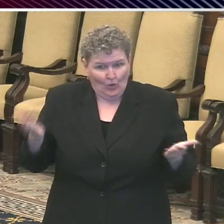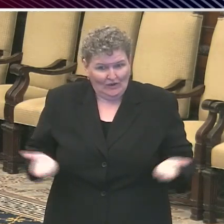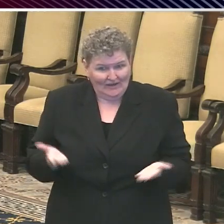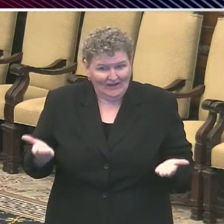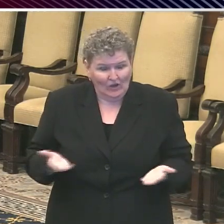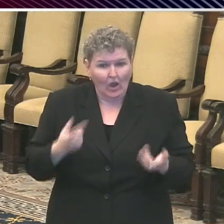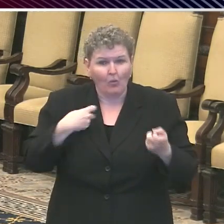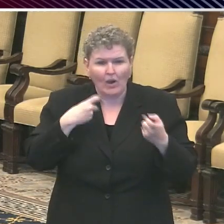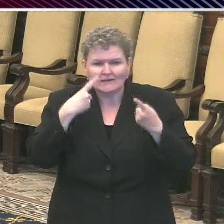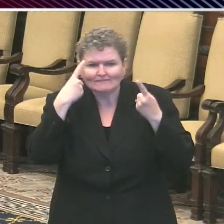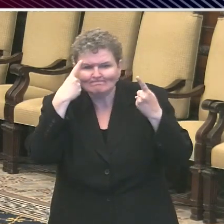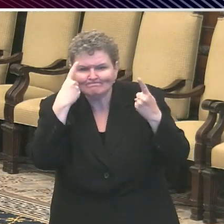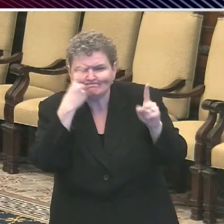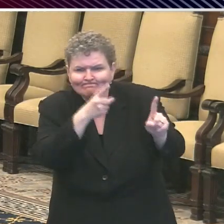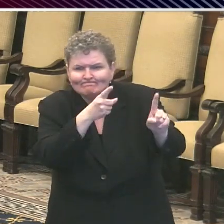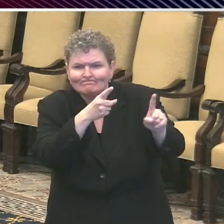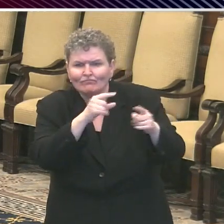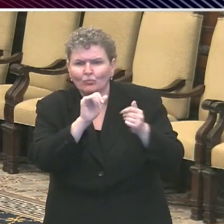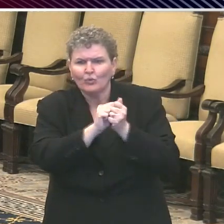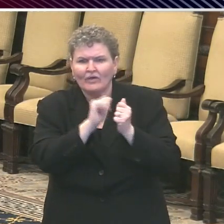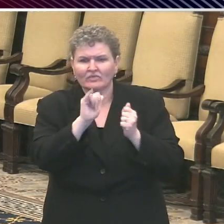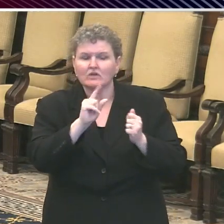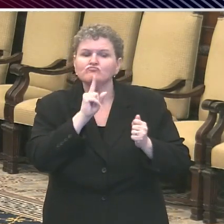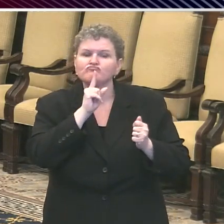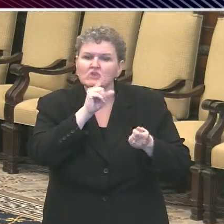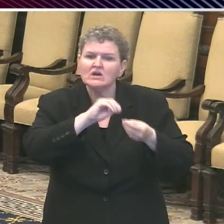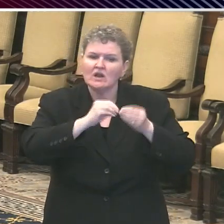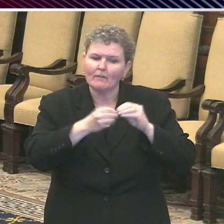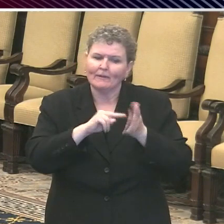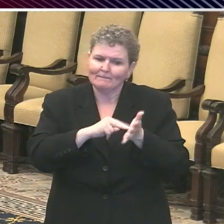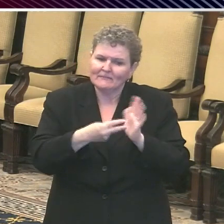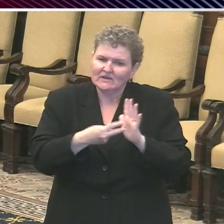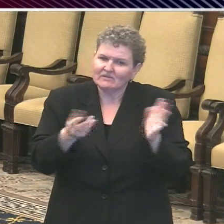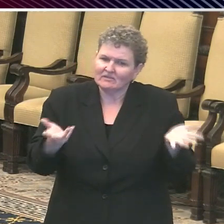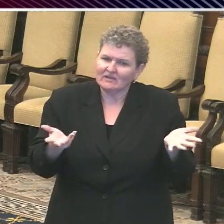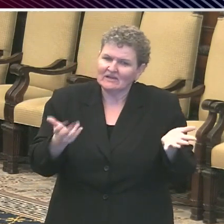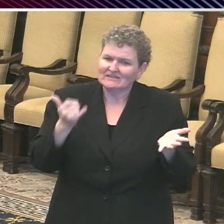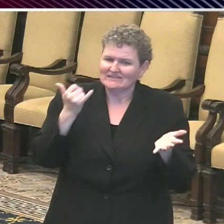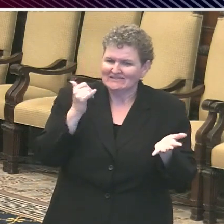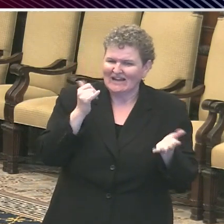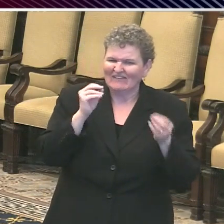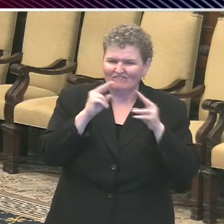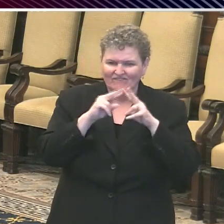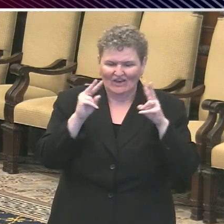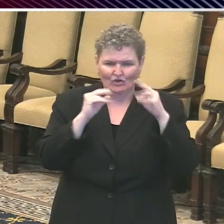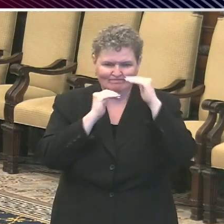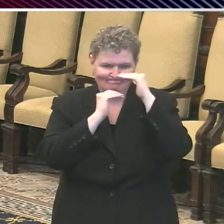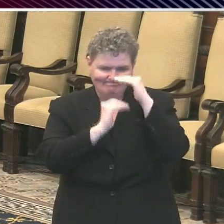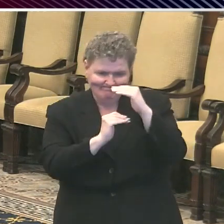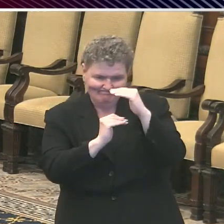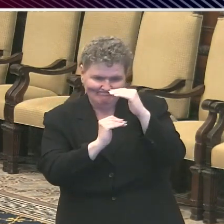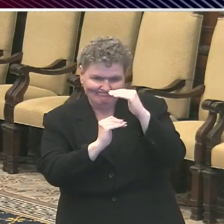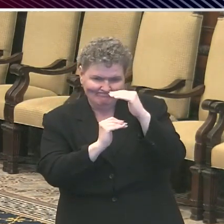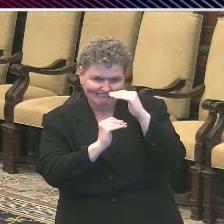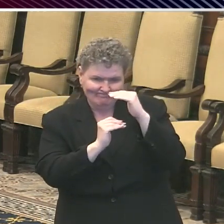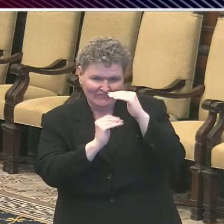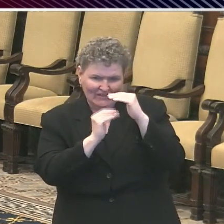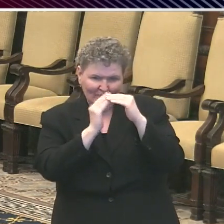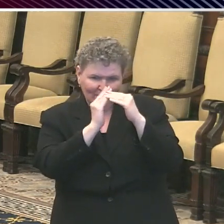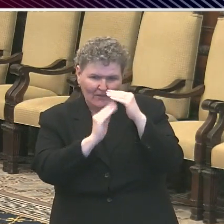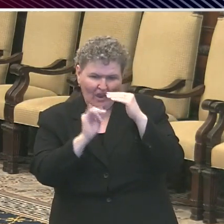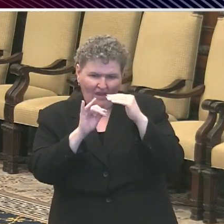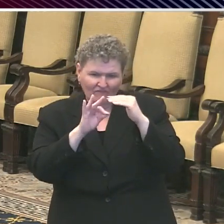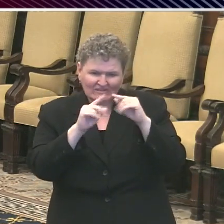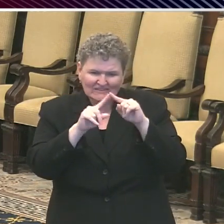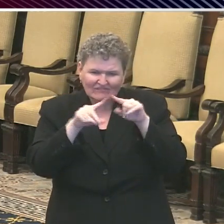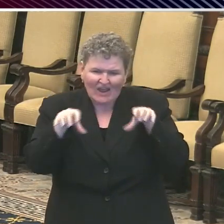depends on what yellow actually means. Yellow is something that's really pretty narrow. It's just a limited restarting of some activities. It's not a total reopening